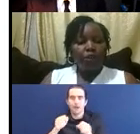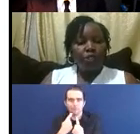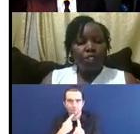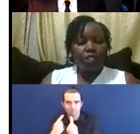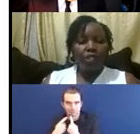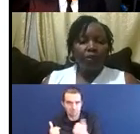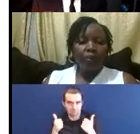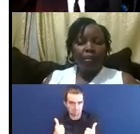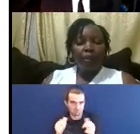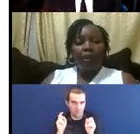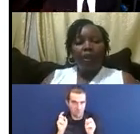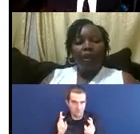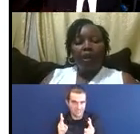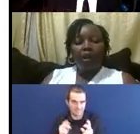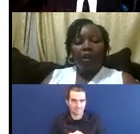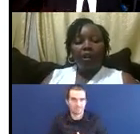Thank you, Richard.